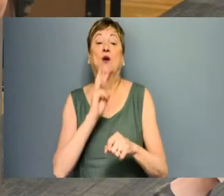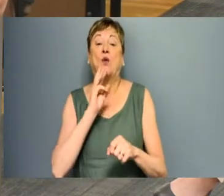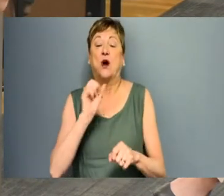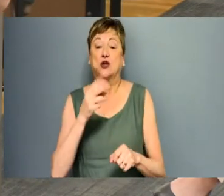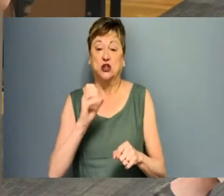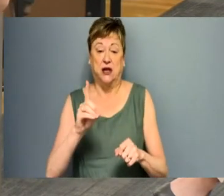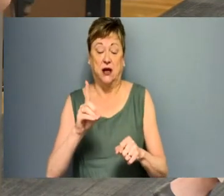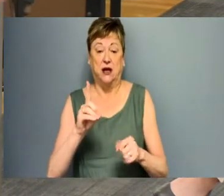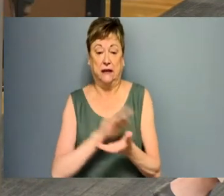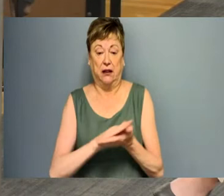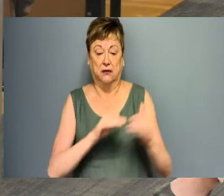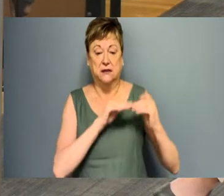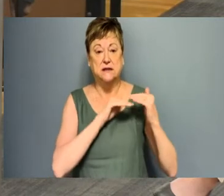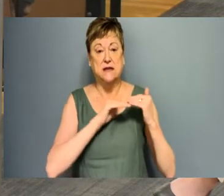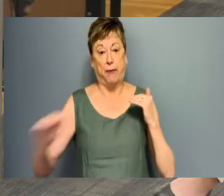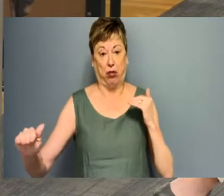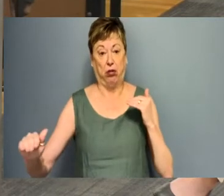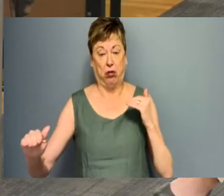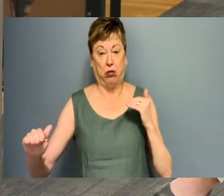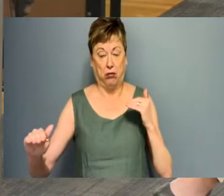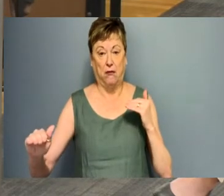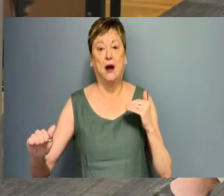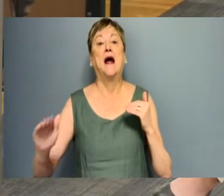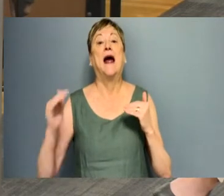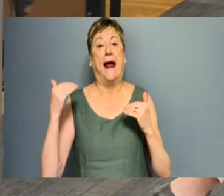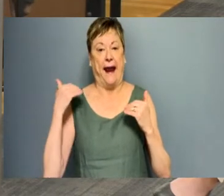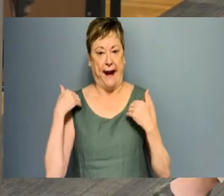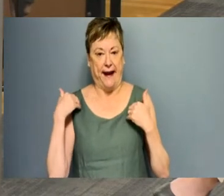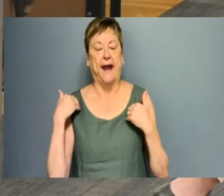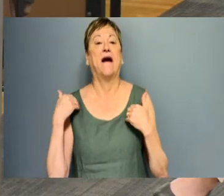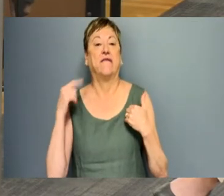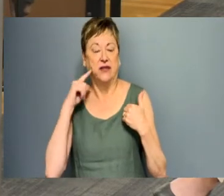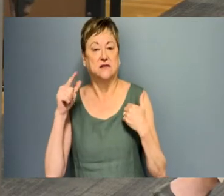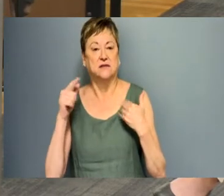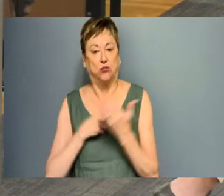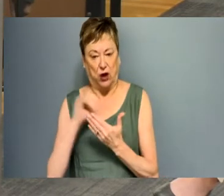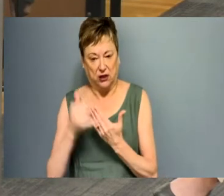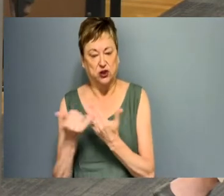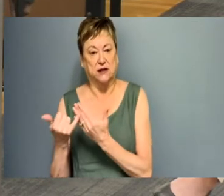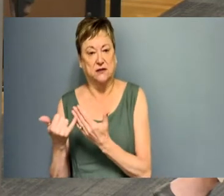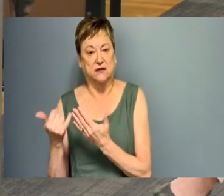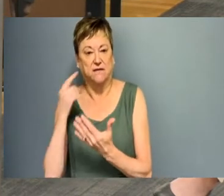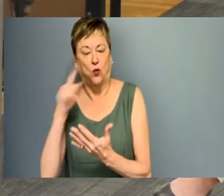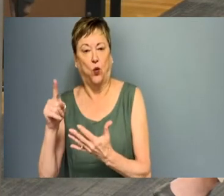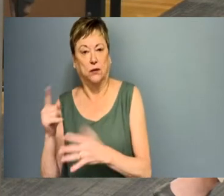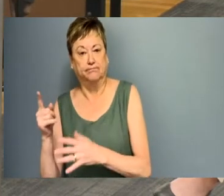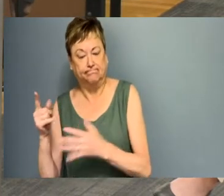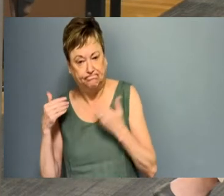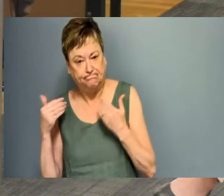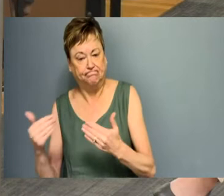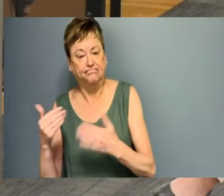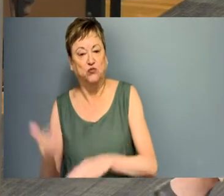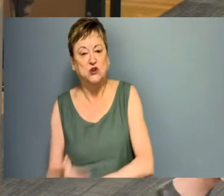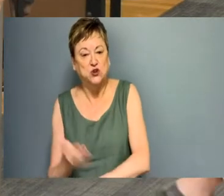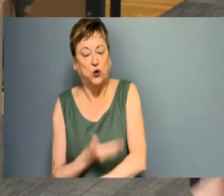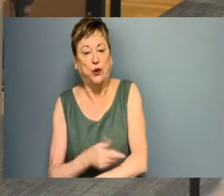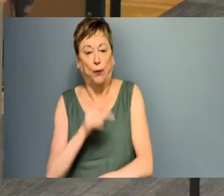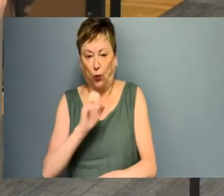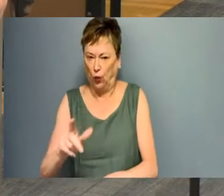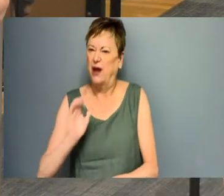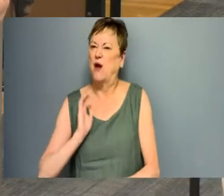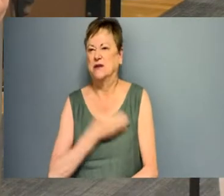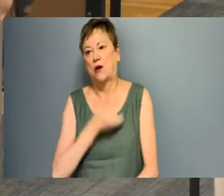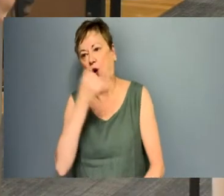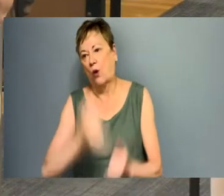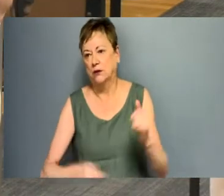enough that we could have this capstone project of restoring the conservation pool, which was always our ultimate